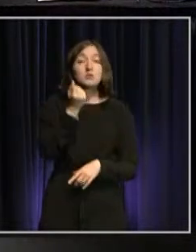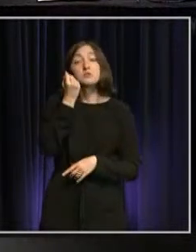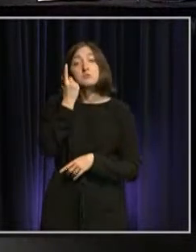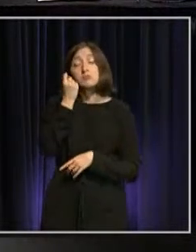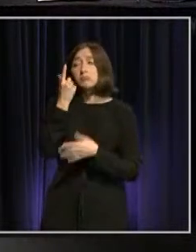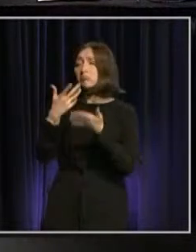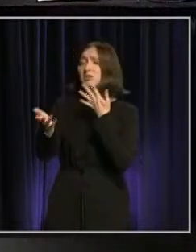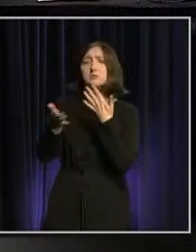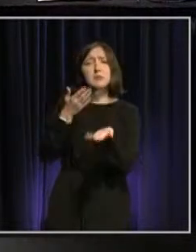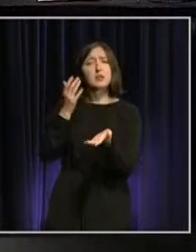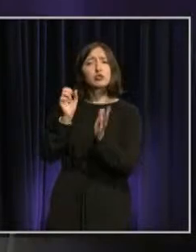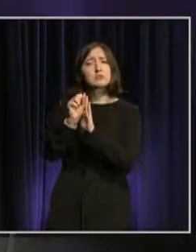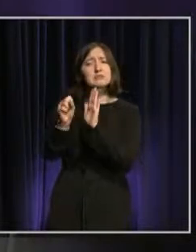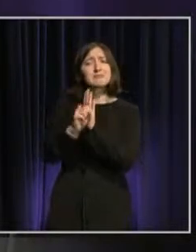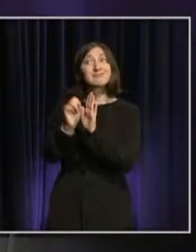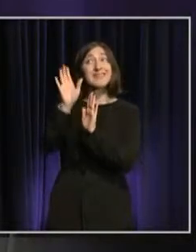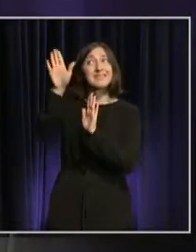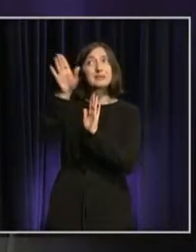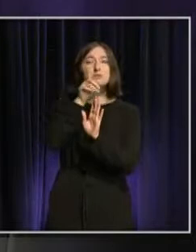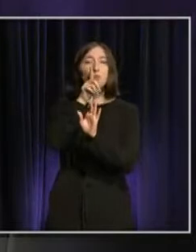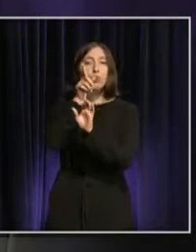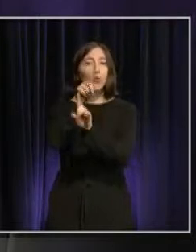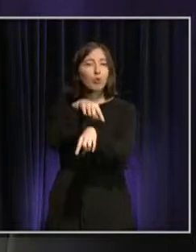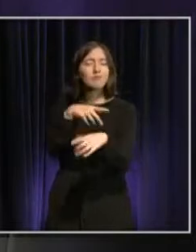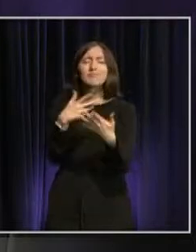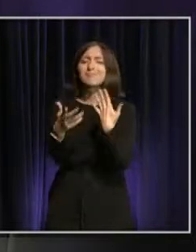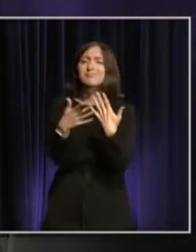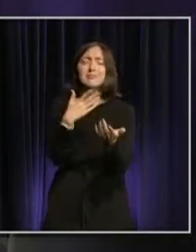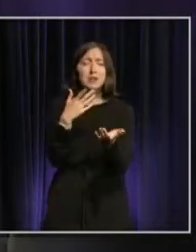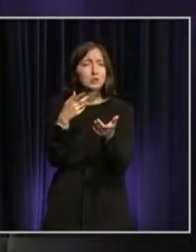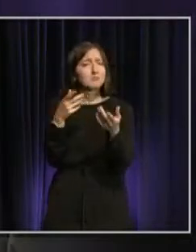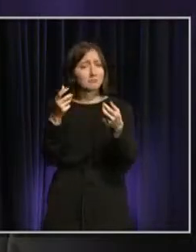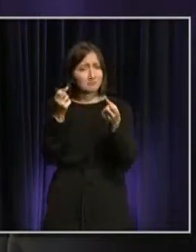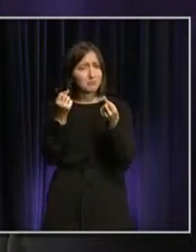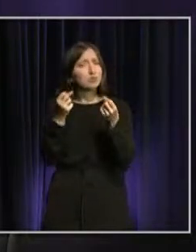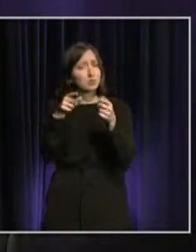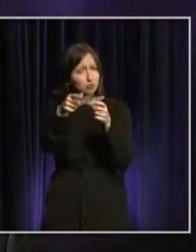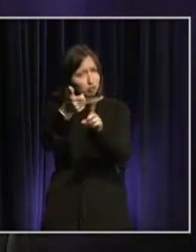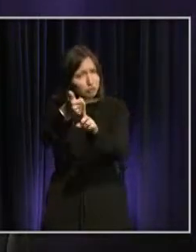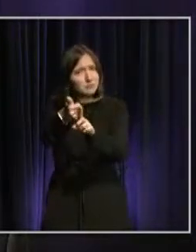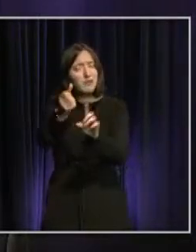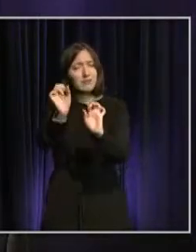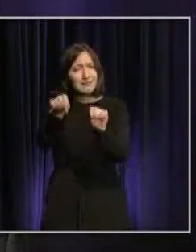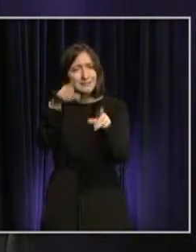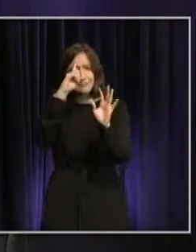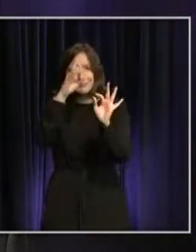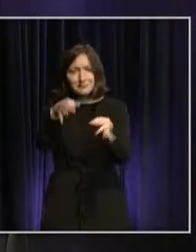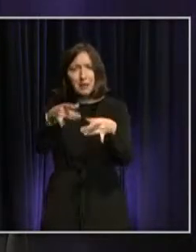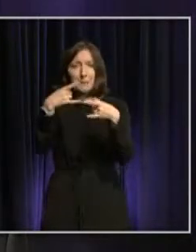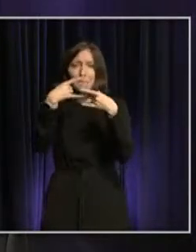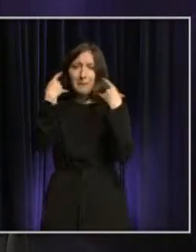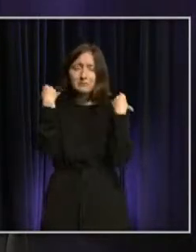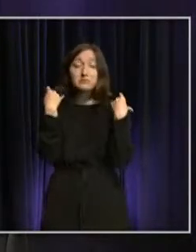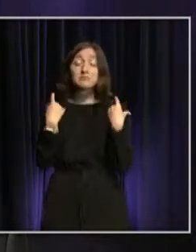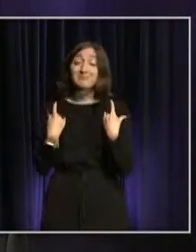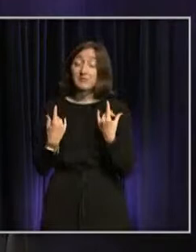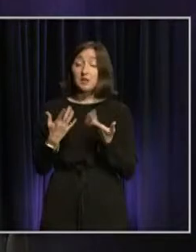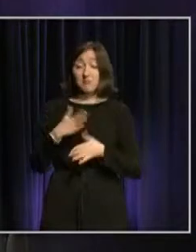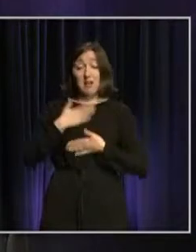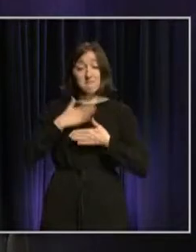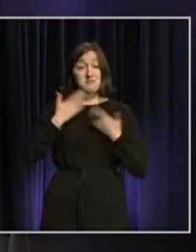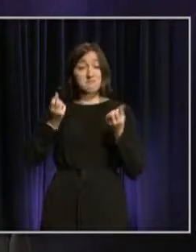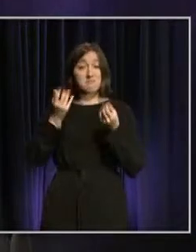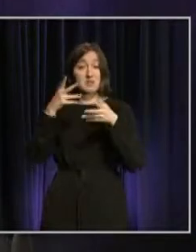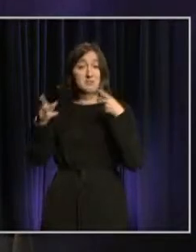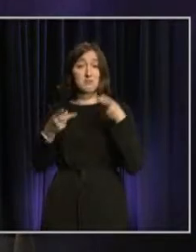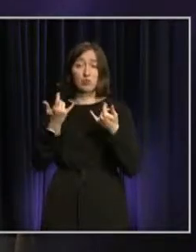protect yourself and your loved ones by wearing a mask, and we're glad that a lot of people are, and we're glad that a lot of businesses continue to require that, and we will